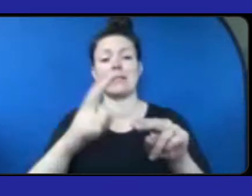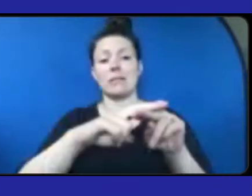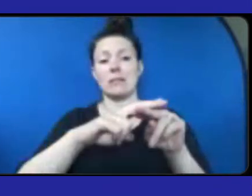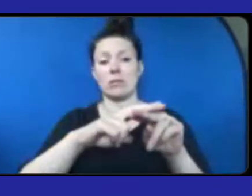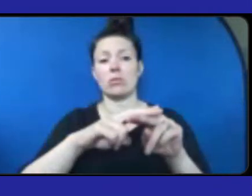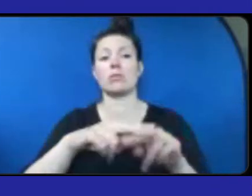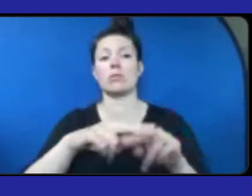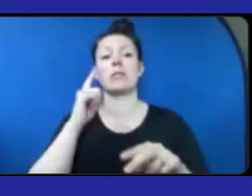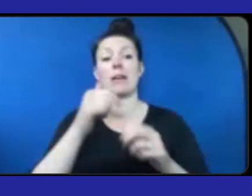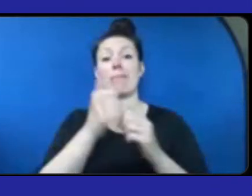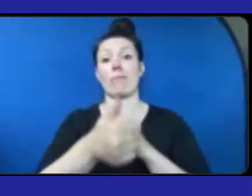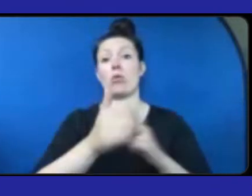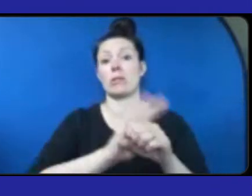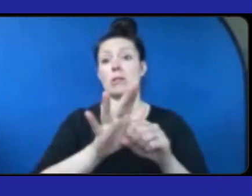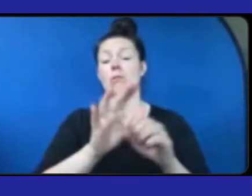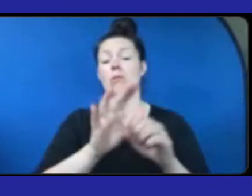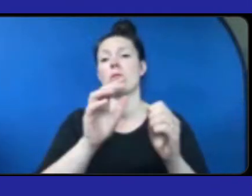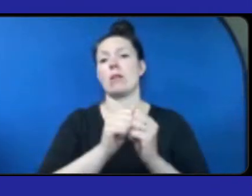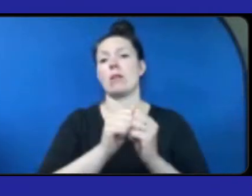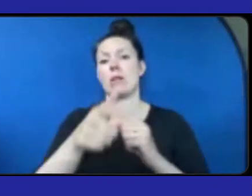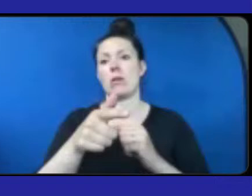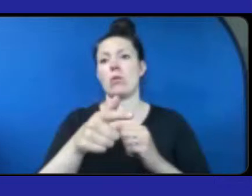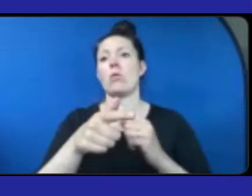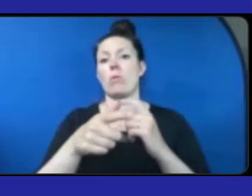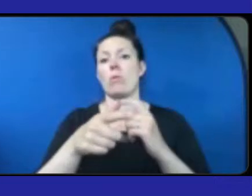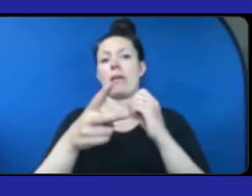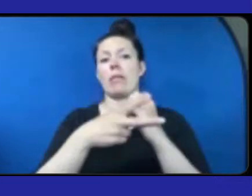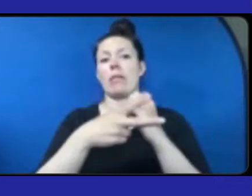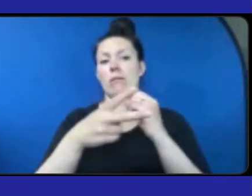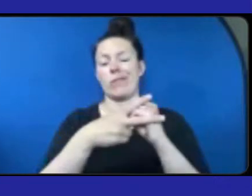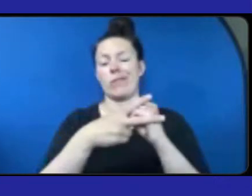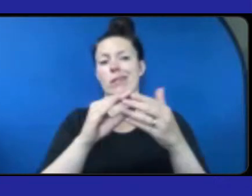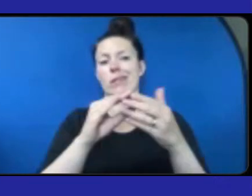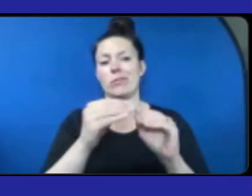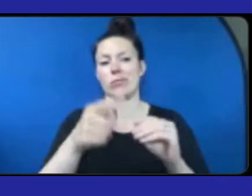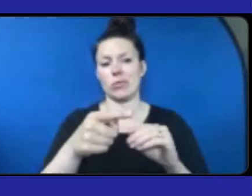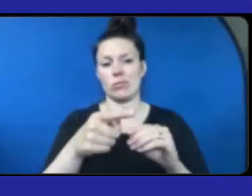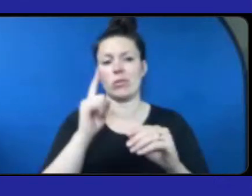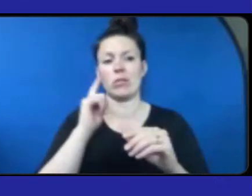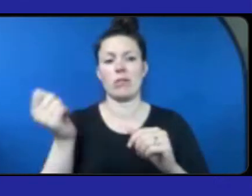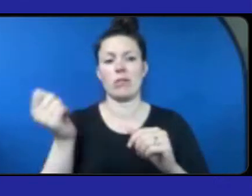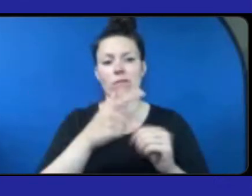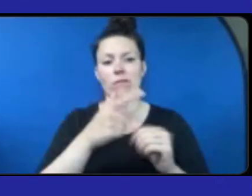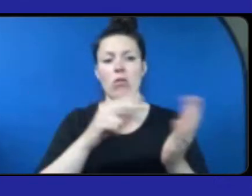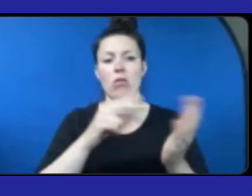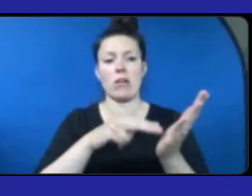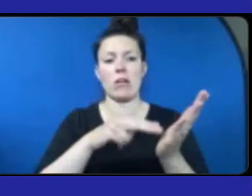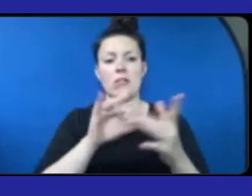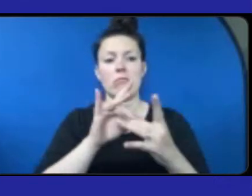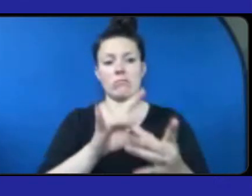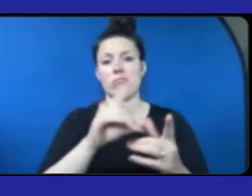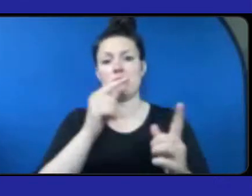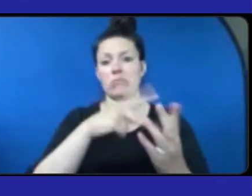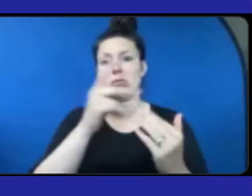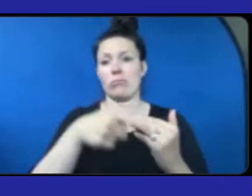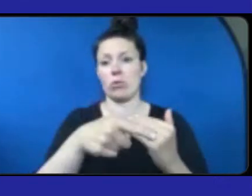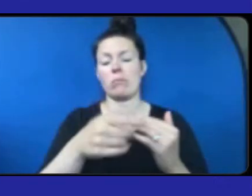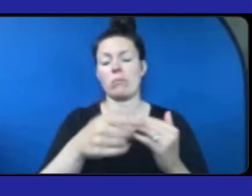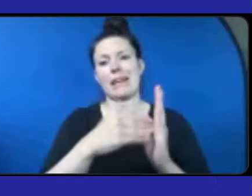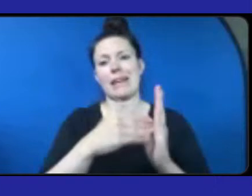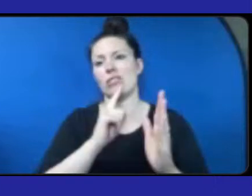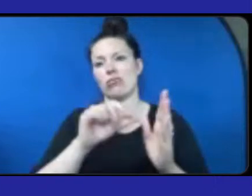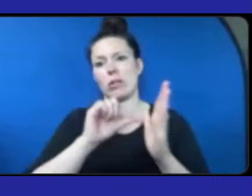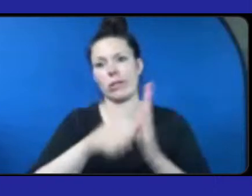increase post-pandemic within our retention rates of all of our new nurses who are part of this program. It's really an